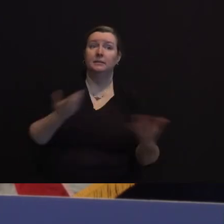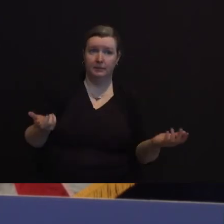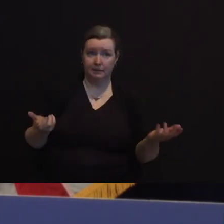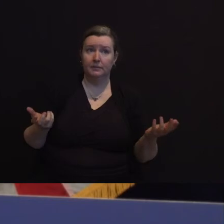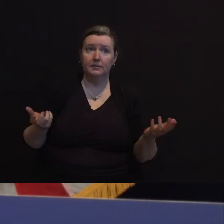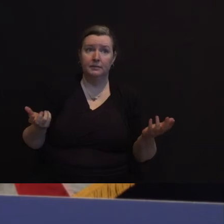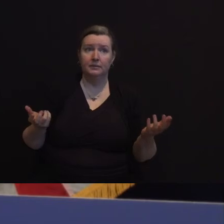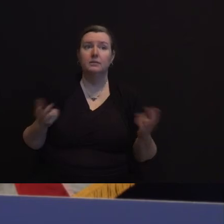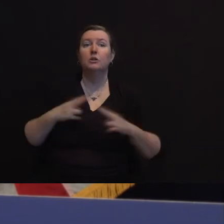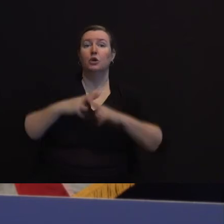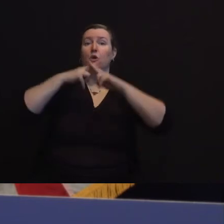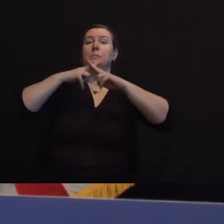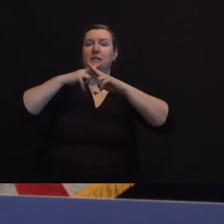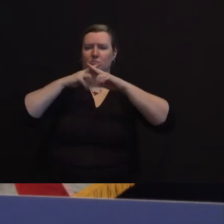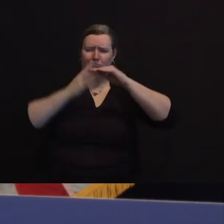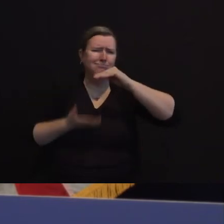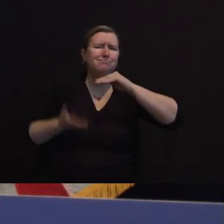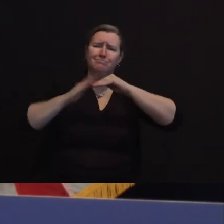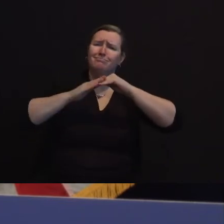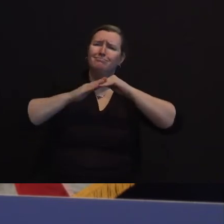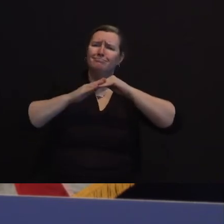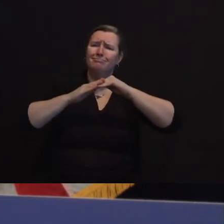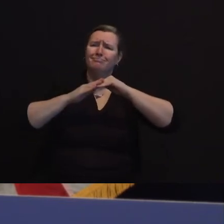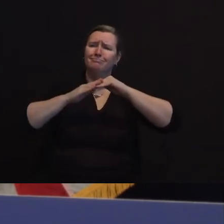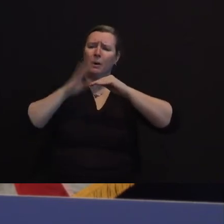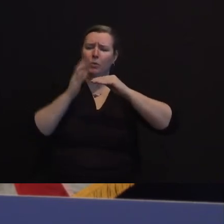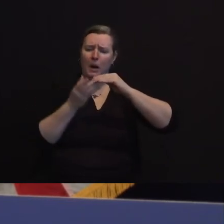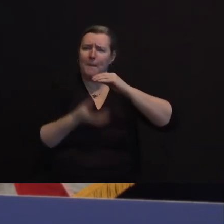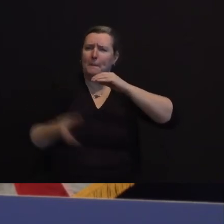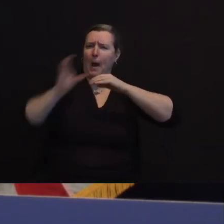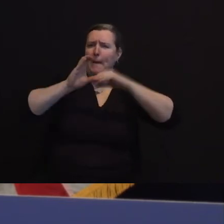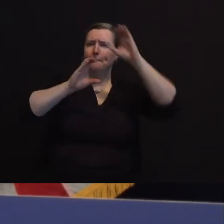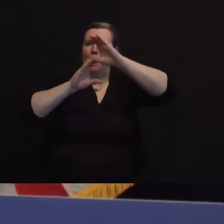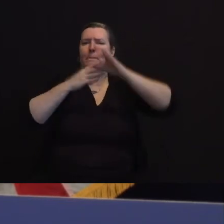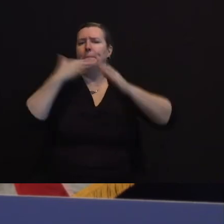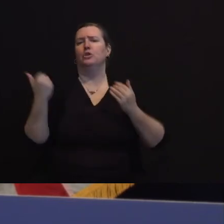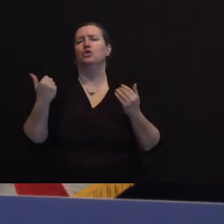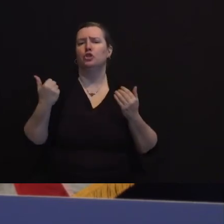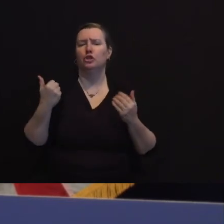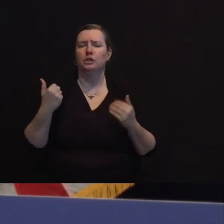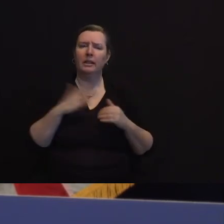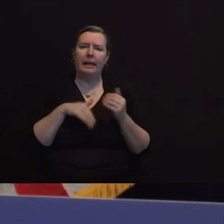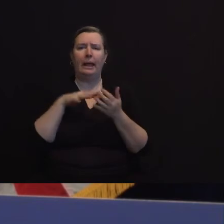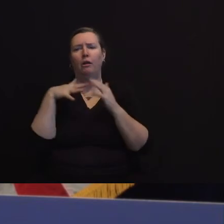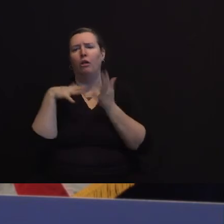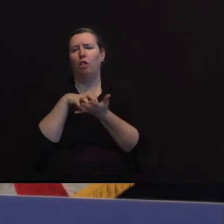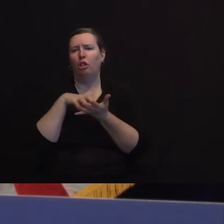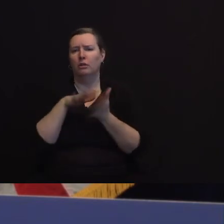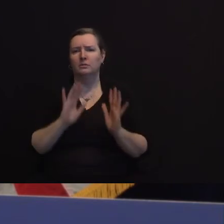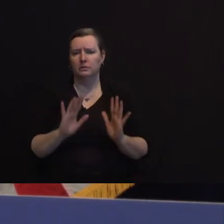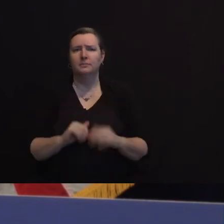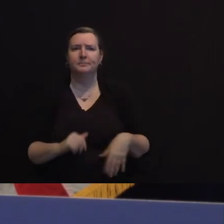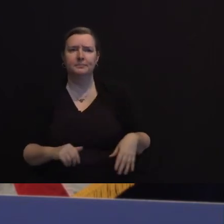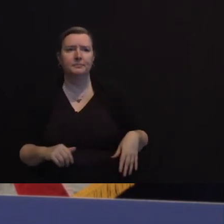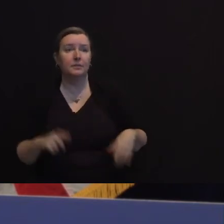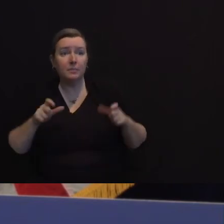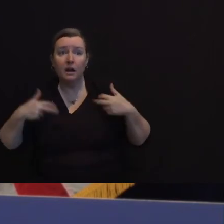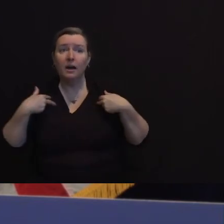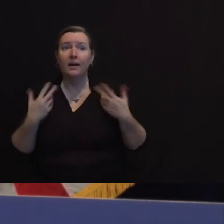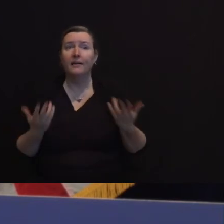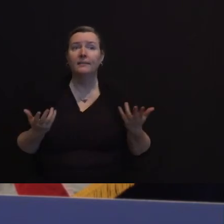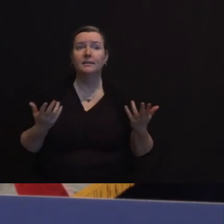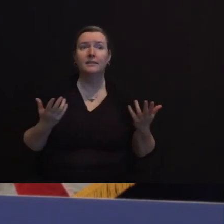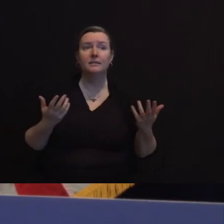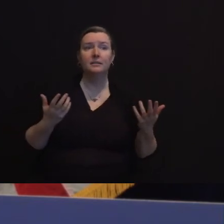that you get with natural infection. Third, many of the people who've actually had natural infections are those who are at highest risk.